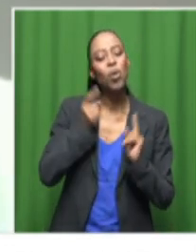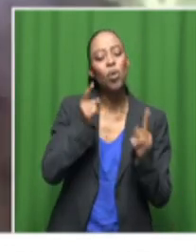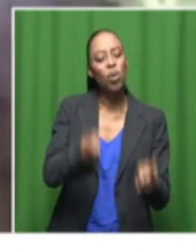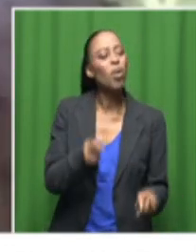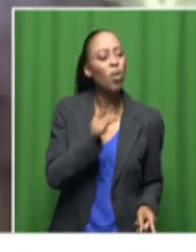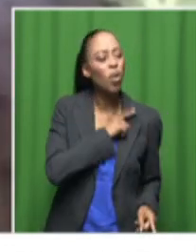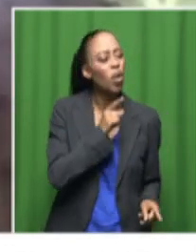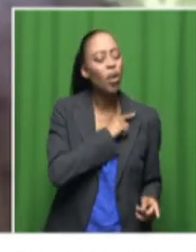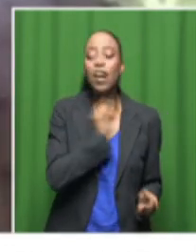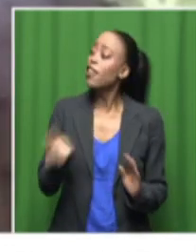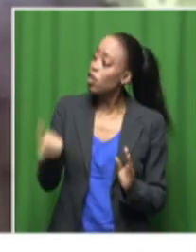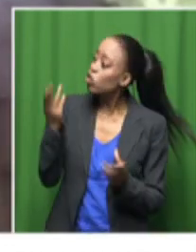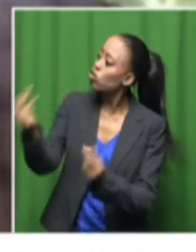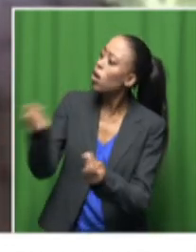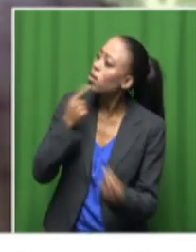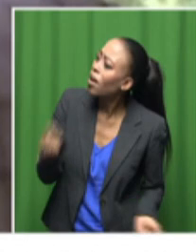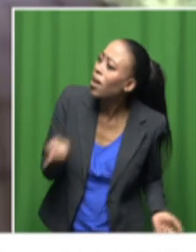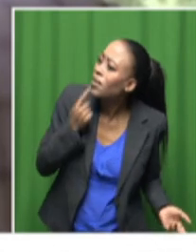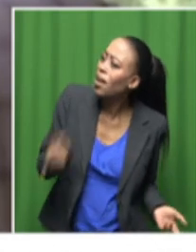Then raise your point of order.